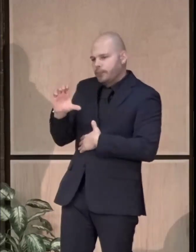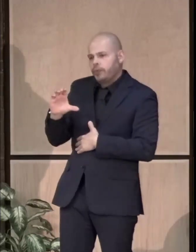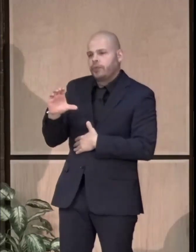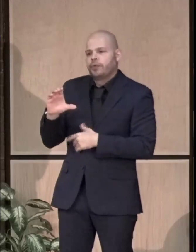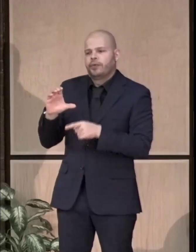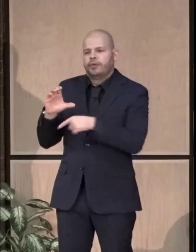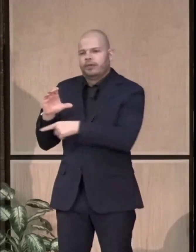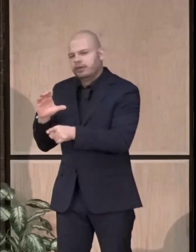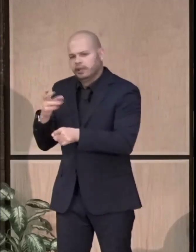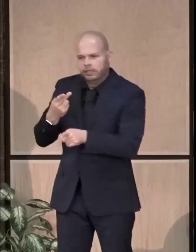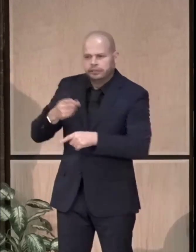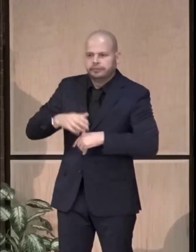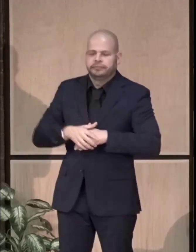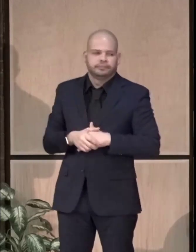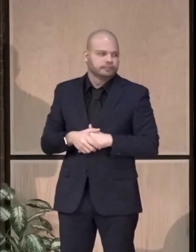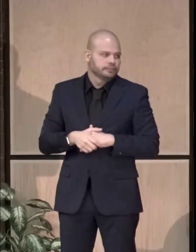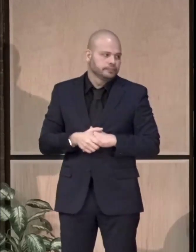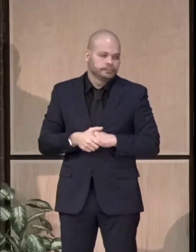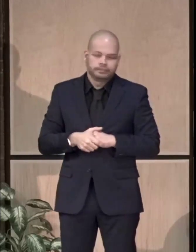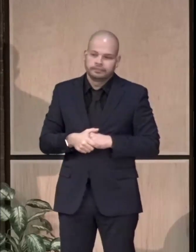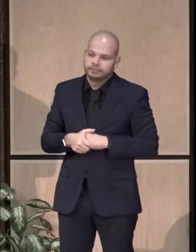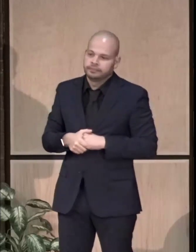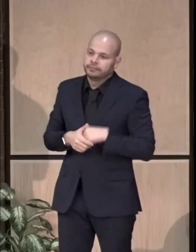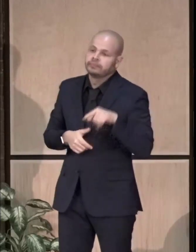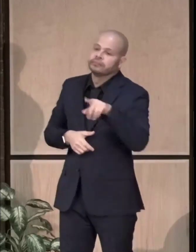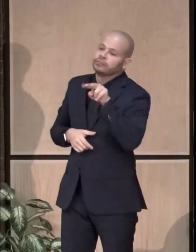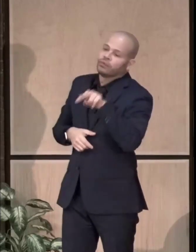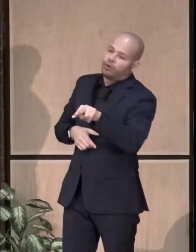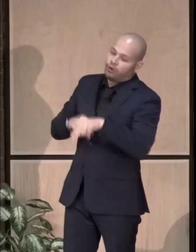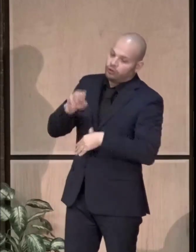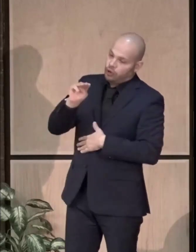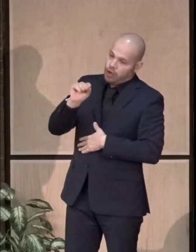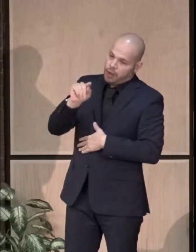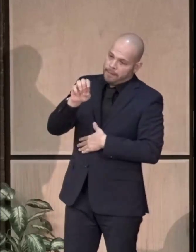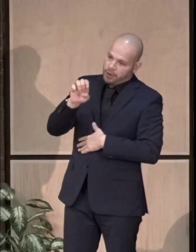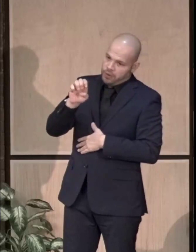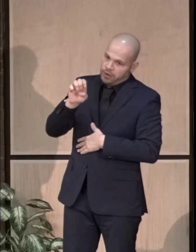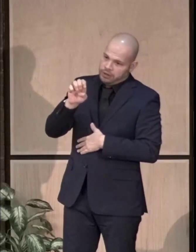But let's look at what Moat said about his conversation with